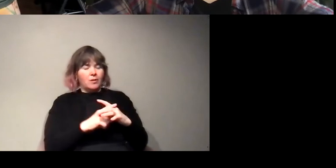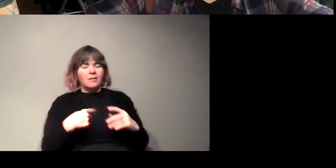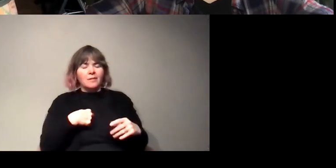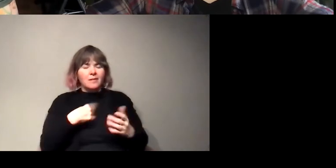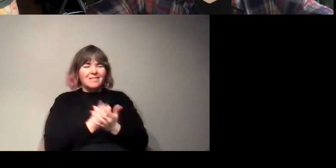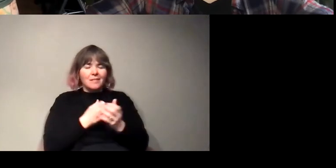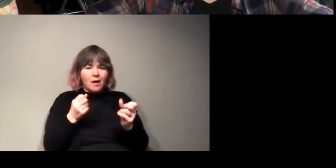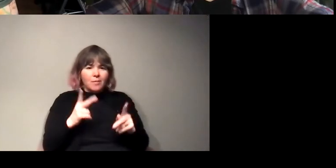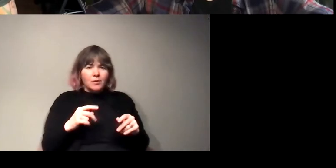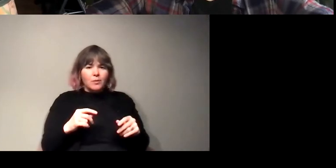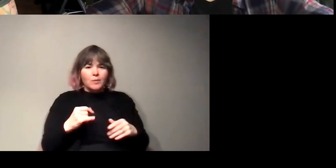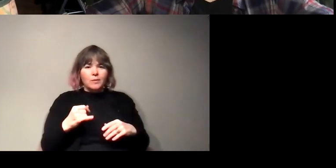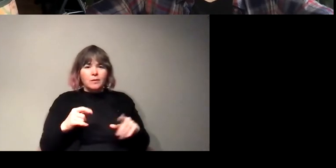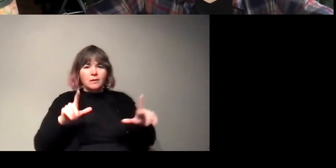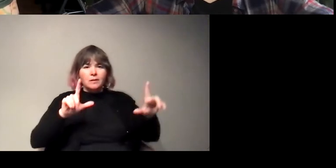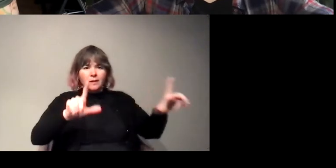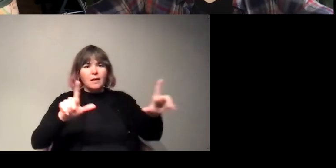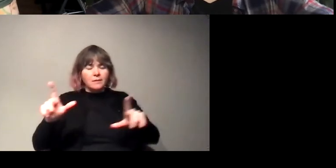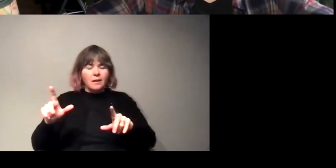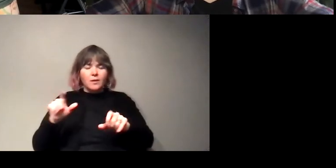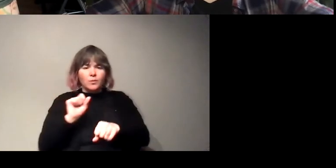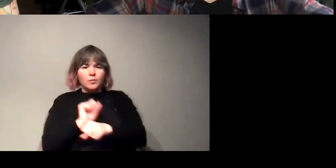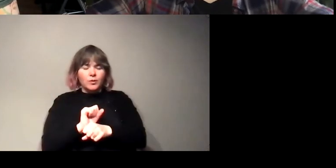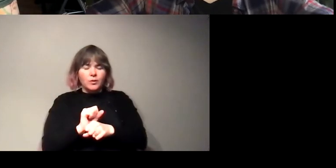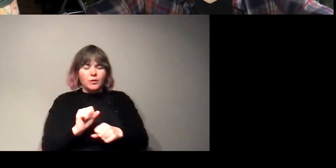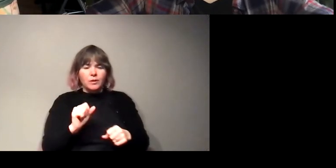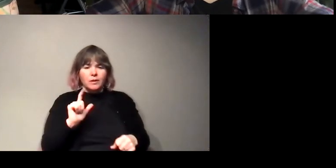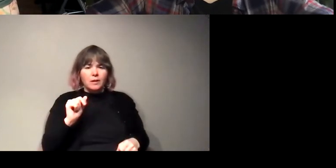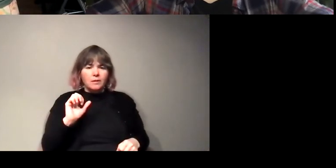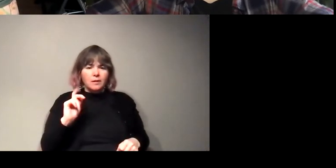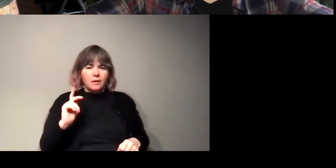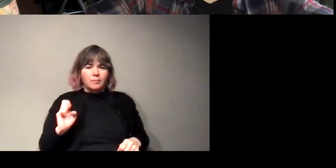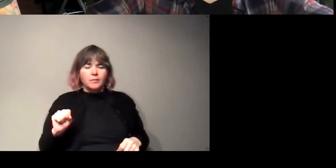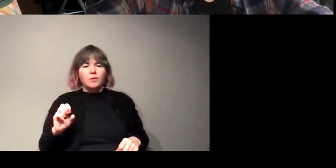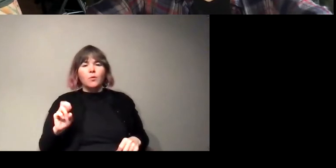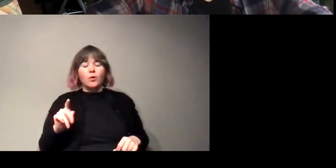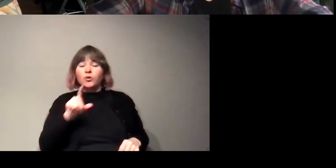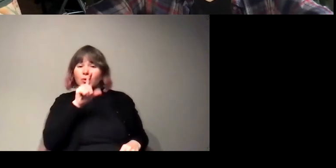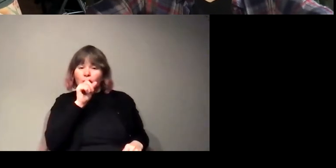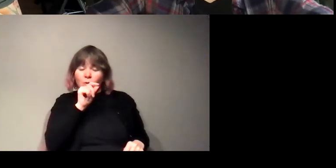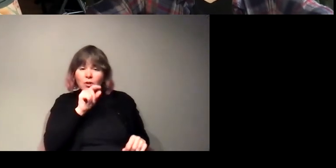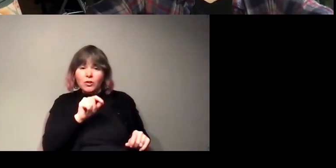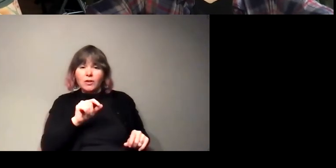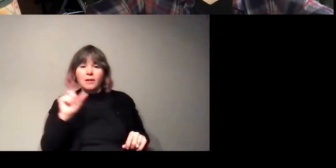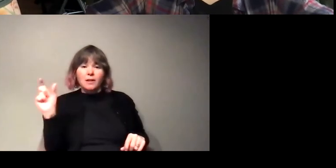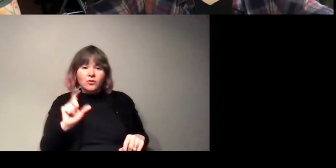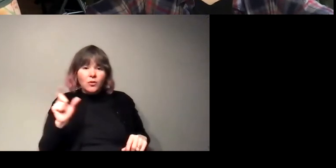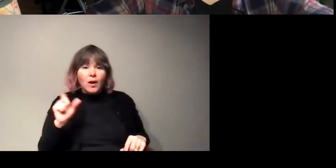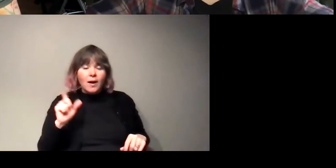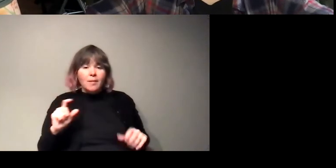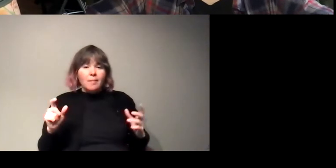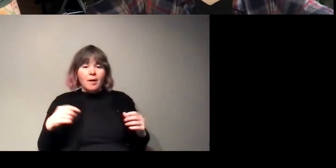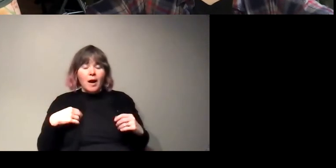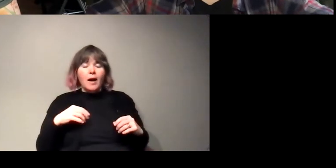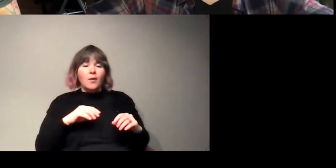some signage work out in landscapes, or speaking in terms of Twitter and Instagram, I get to reach a